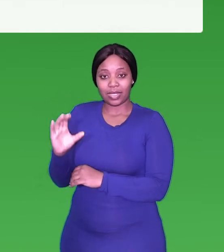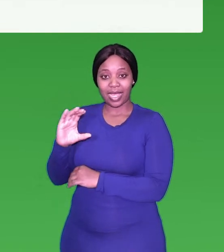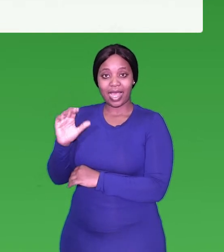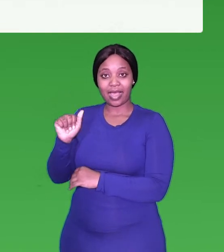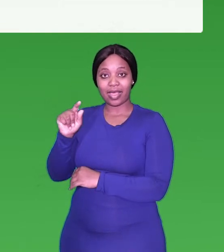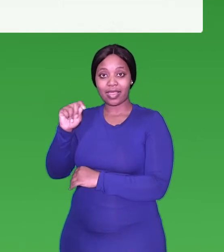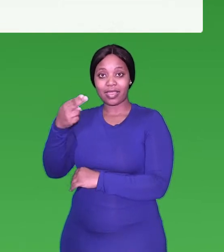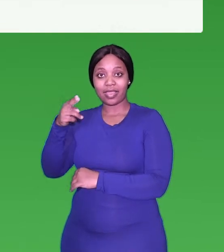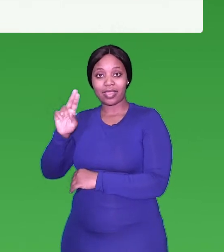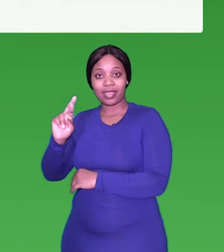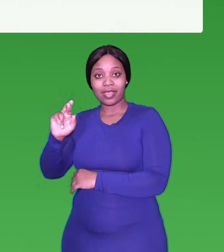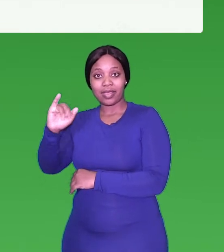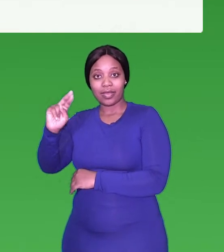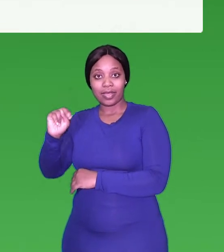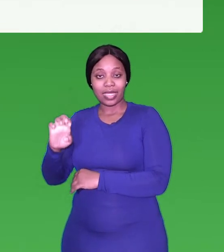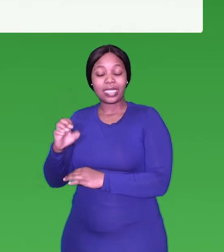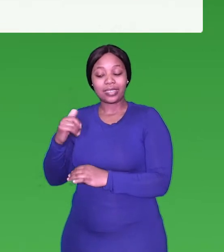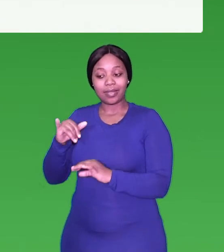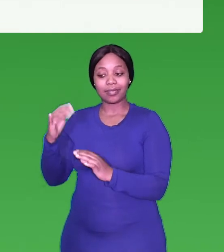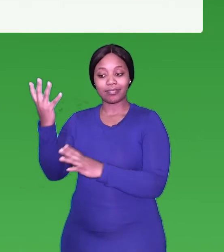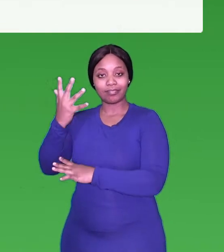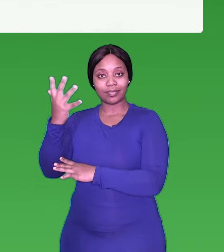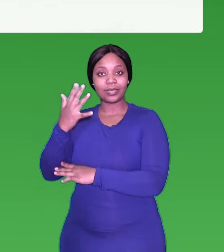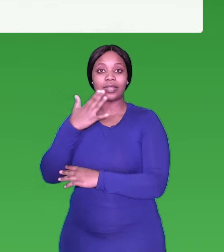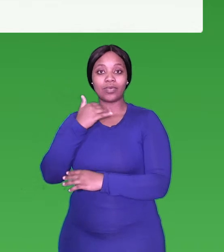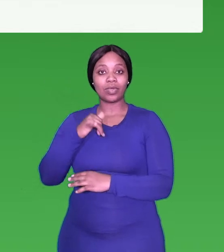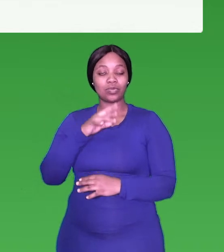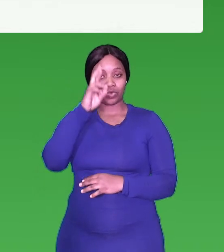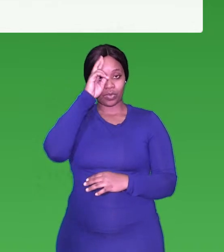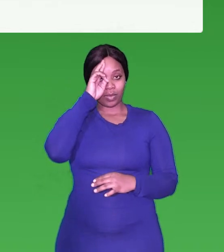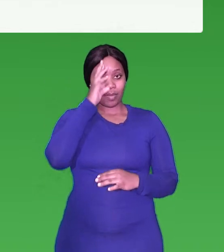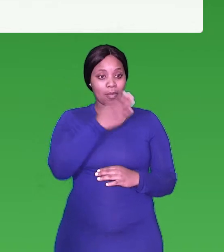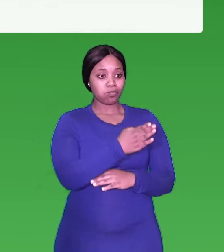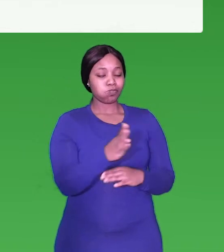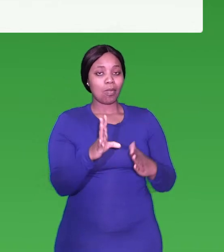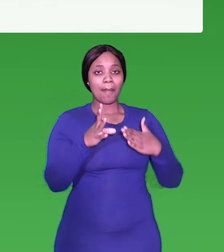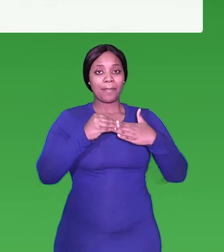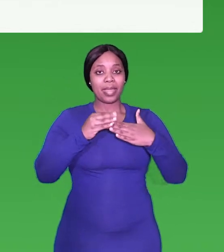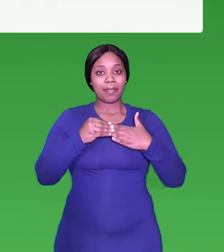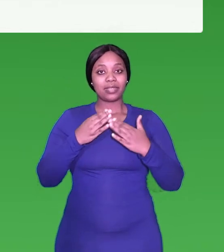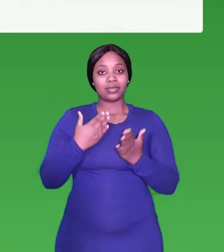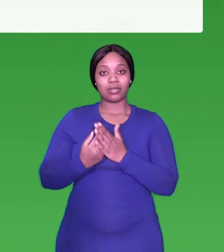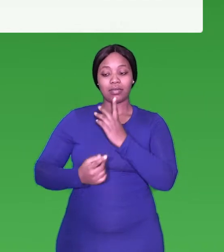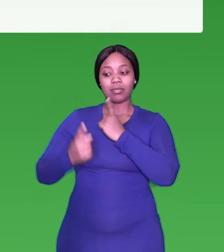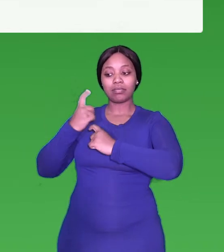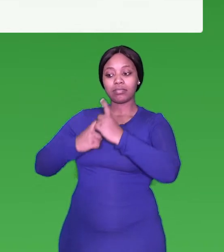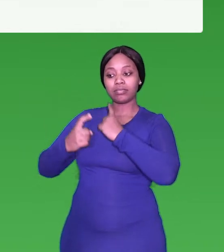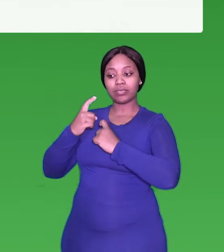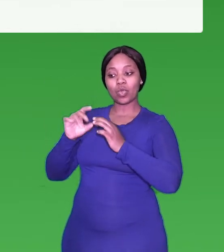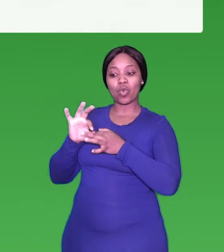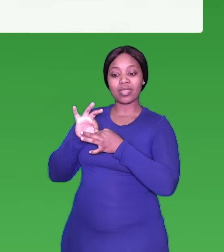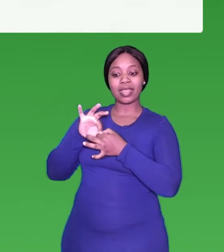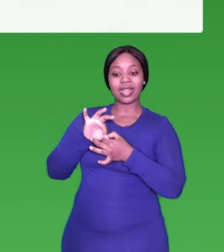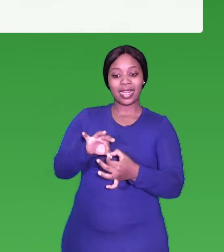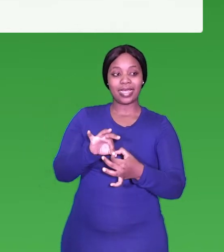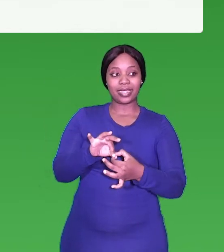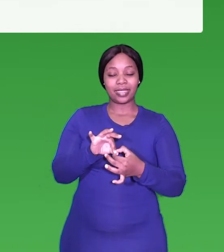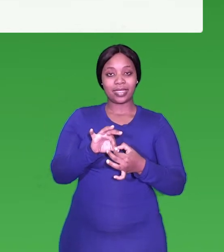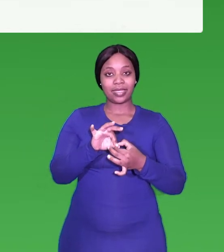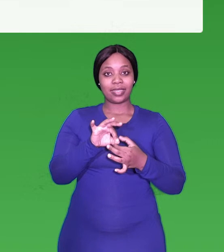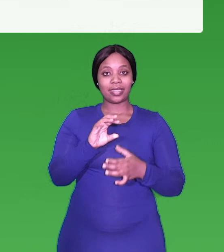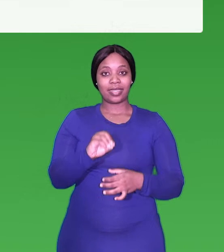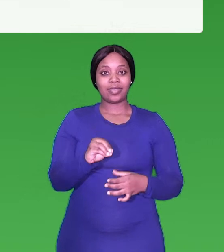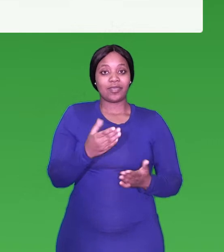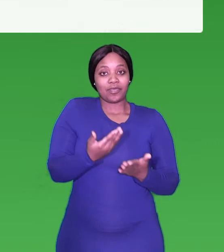to remind the audience to please submit their questions on the link, the Slido link that's available in the